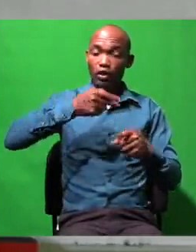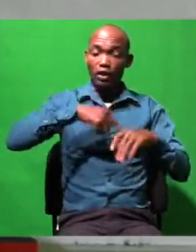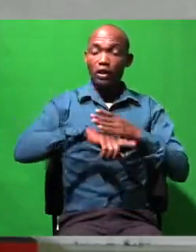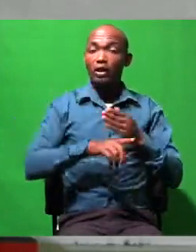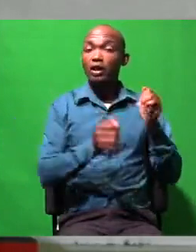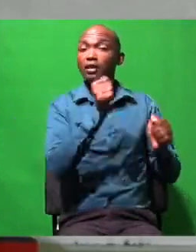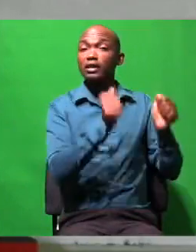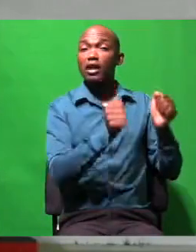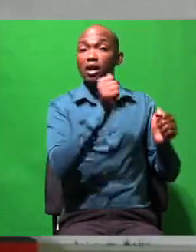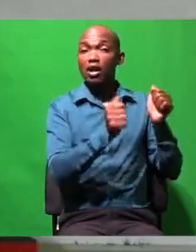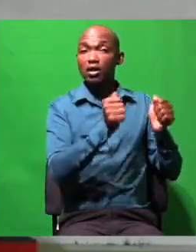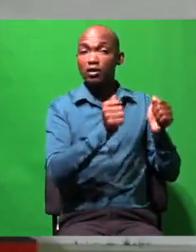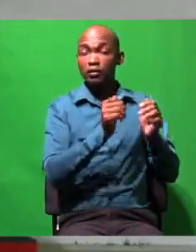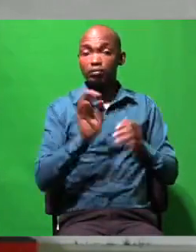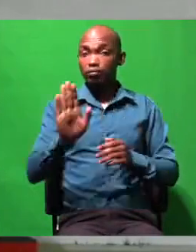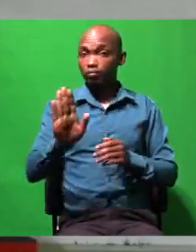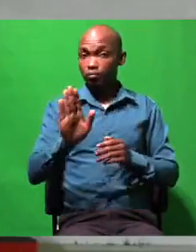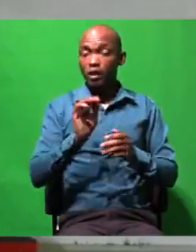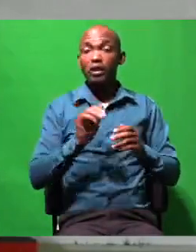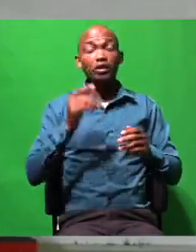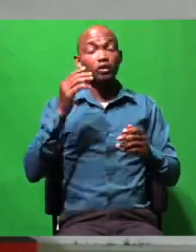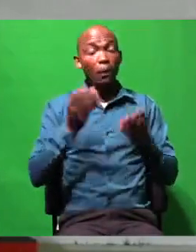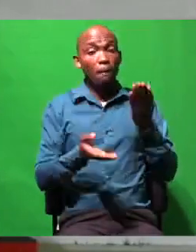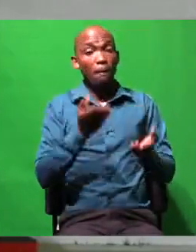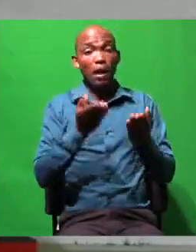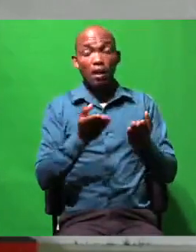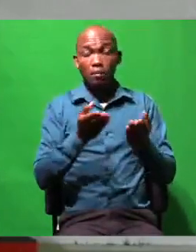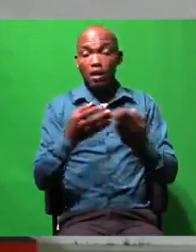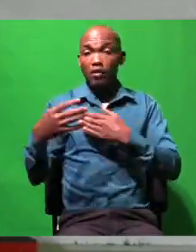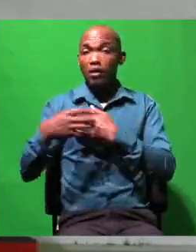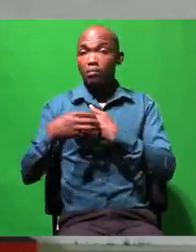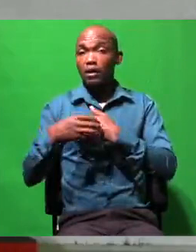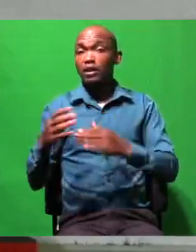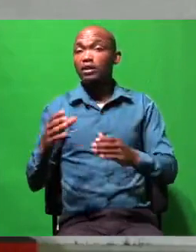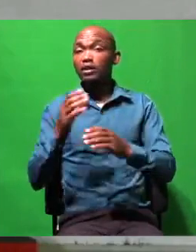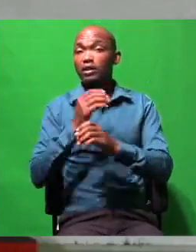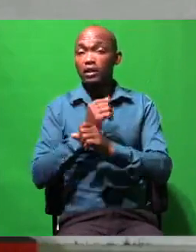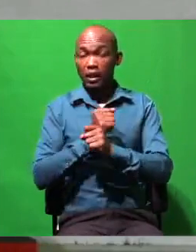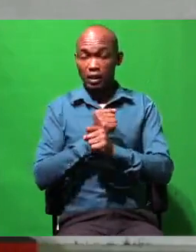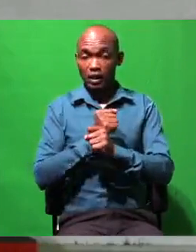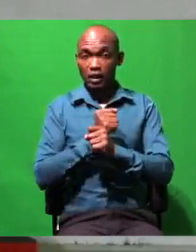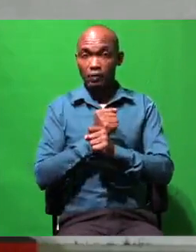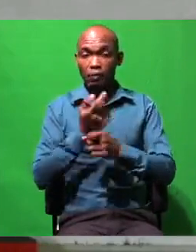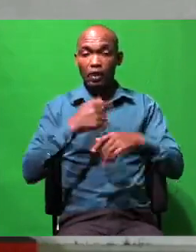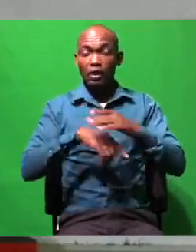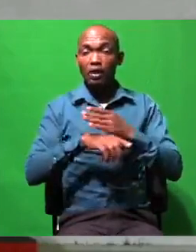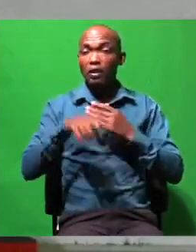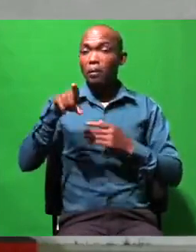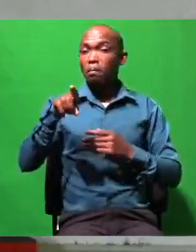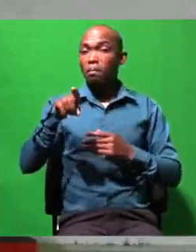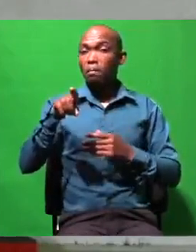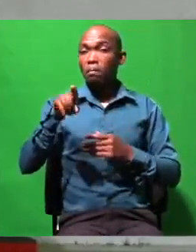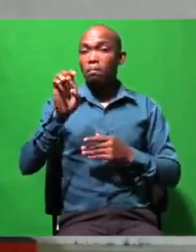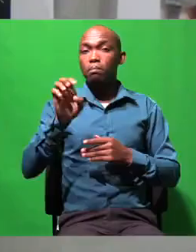to his car. So maybe the picture has been taken from petrol